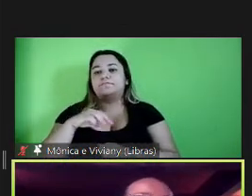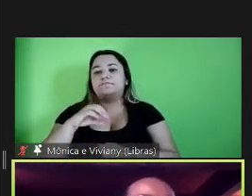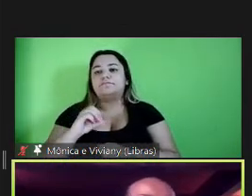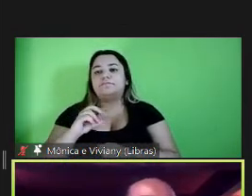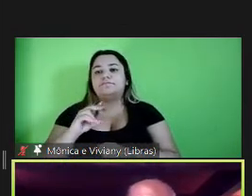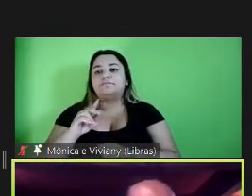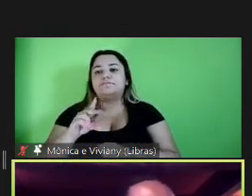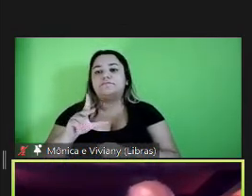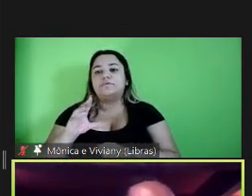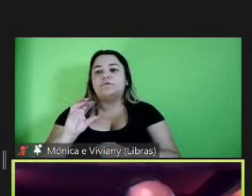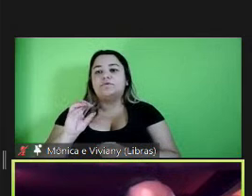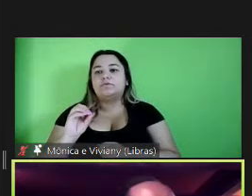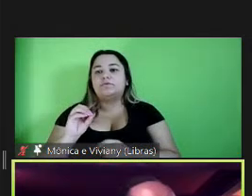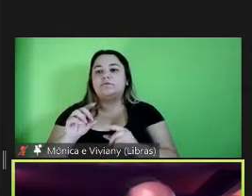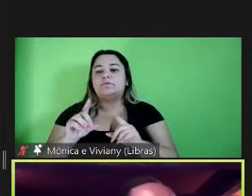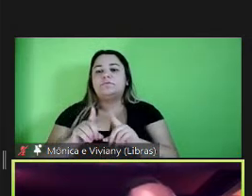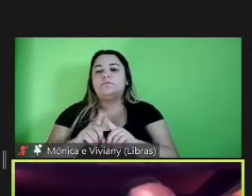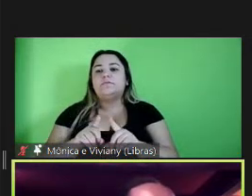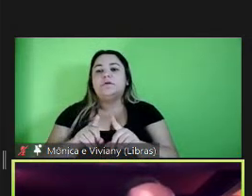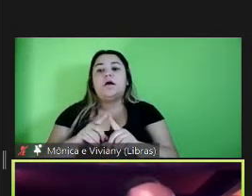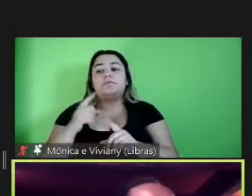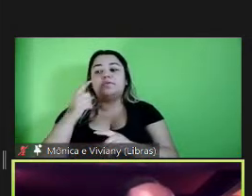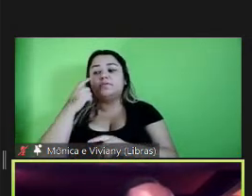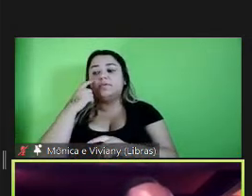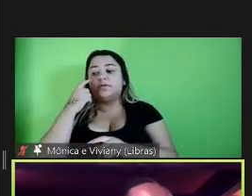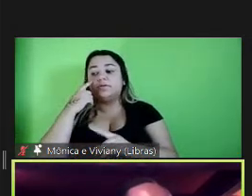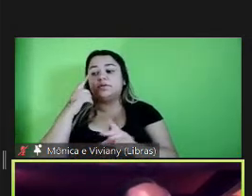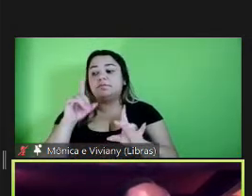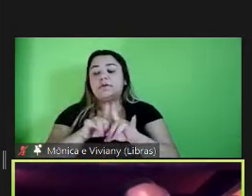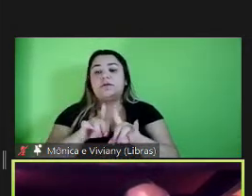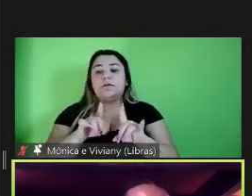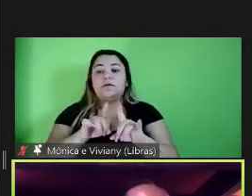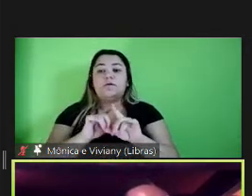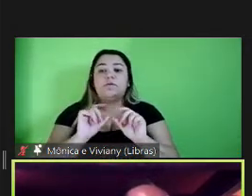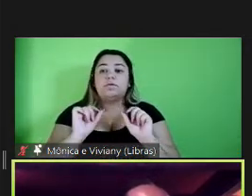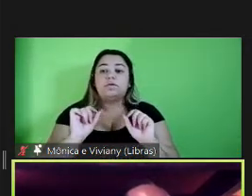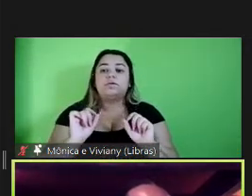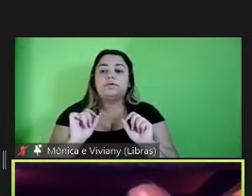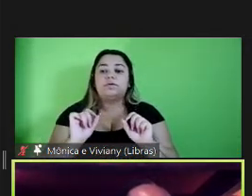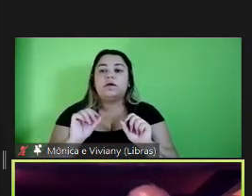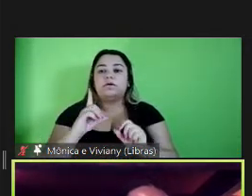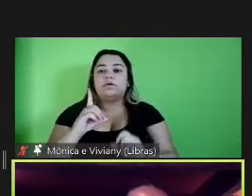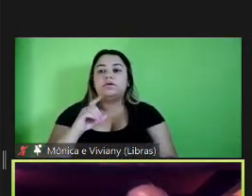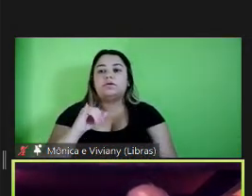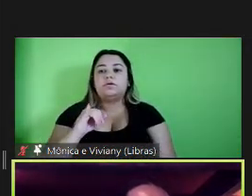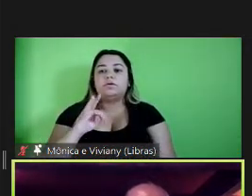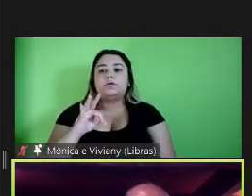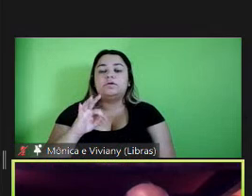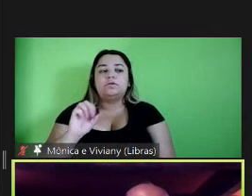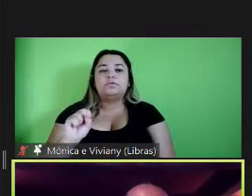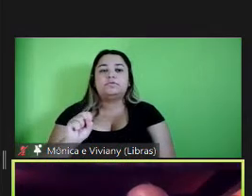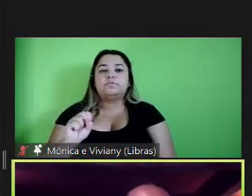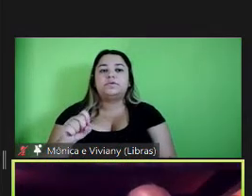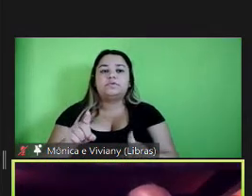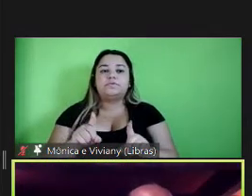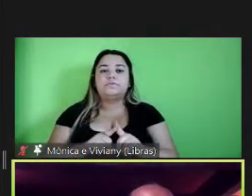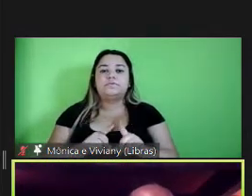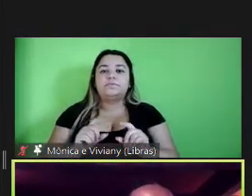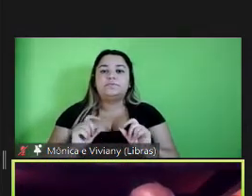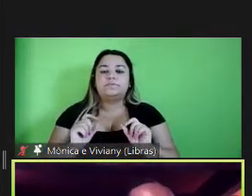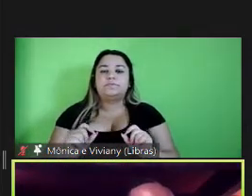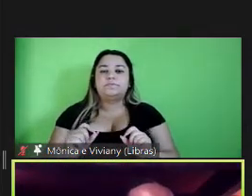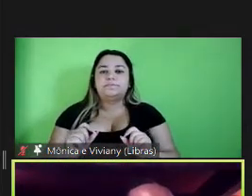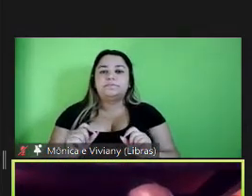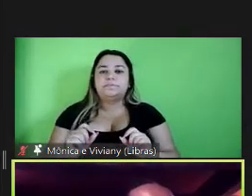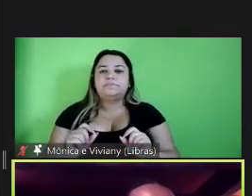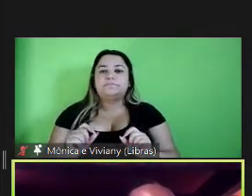of managing diabetes from a biomedical model, using biomedical models in terms of cultural intelligence